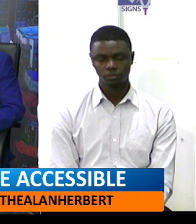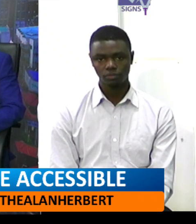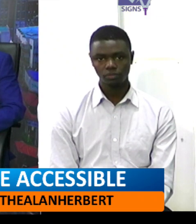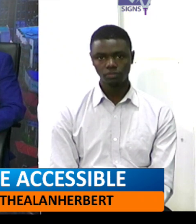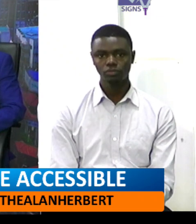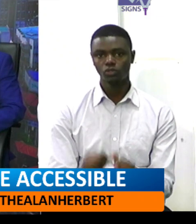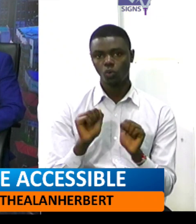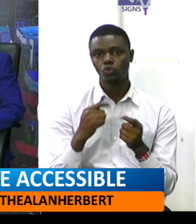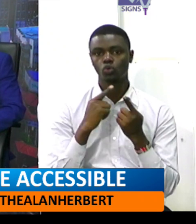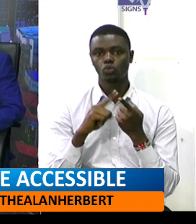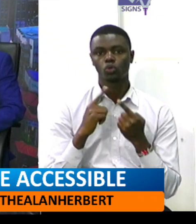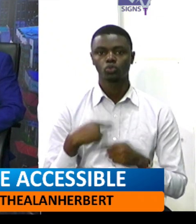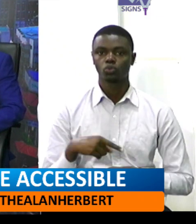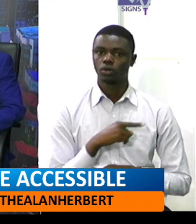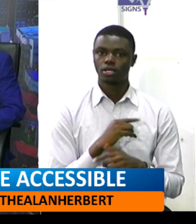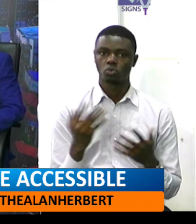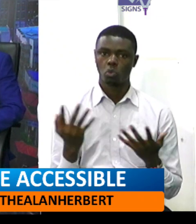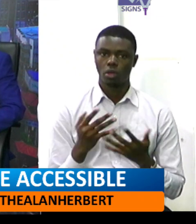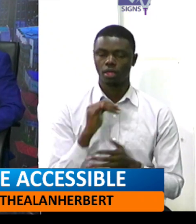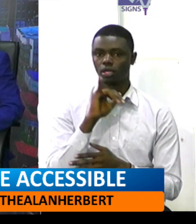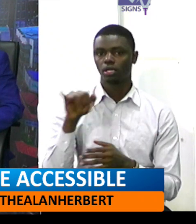You can also talk to us at